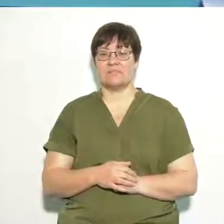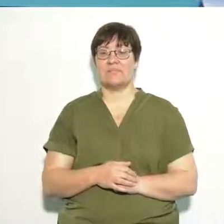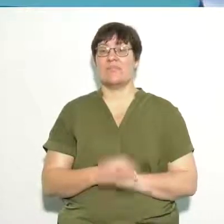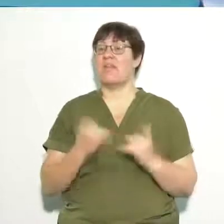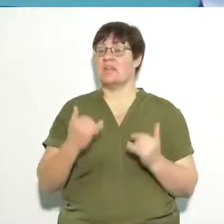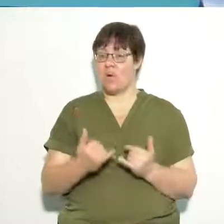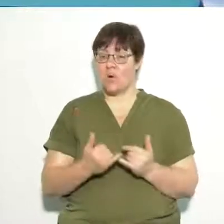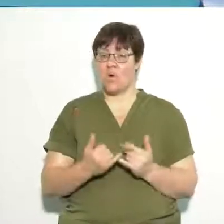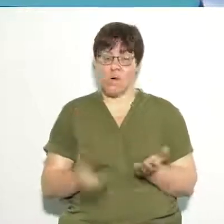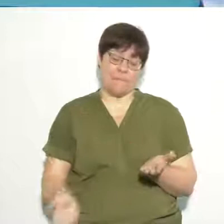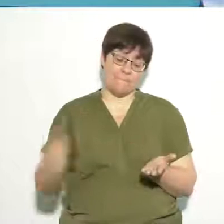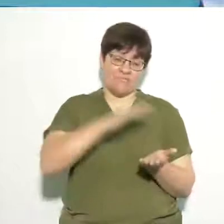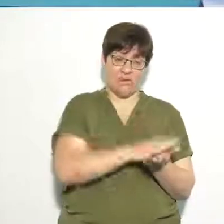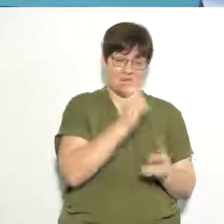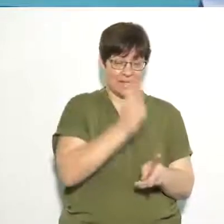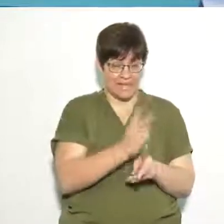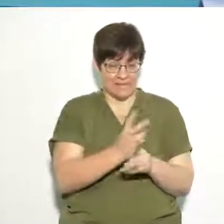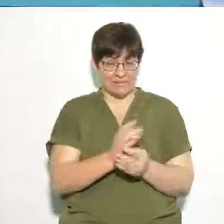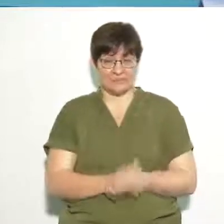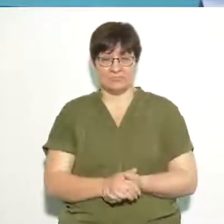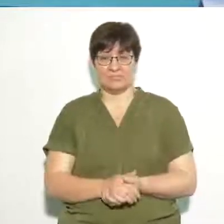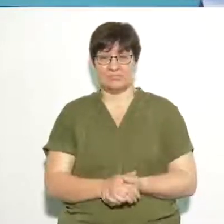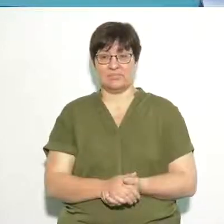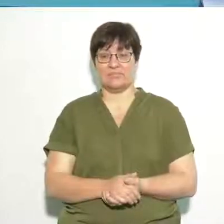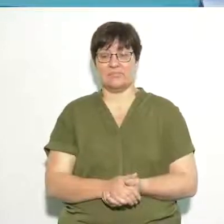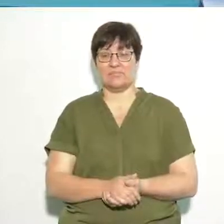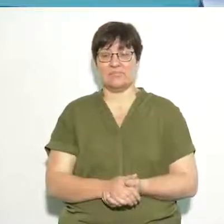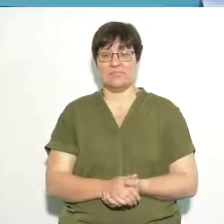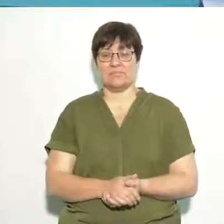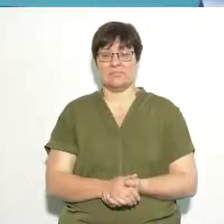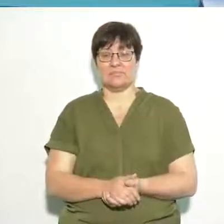You then need to fold your page again